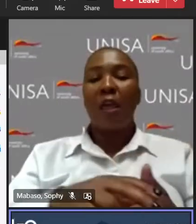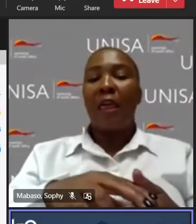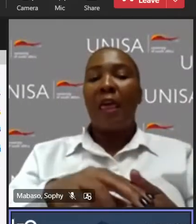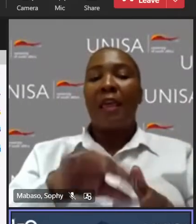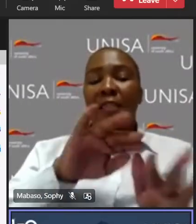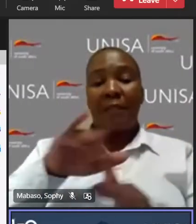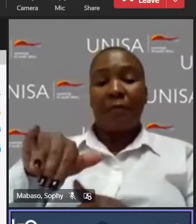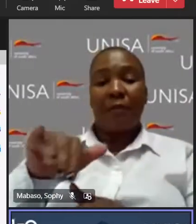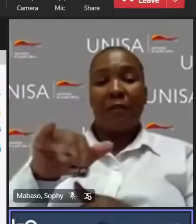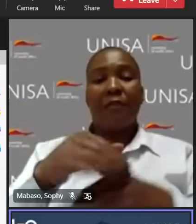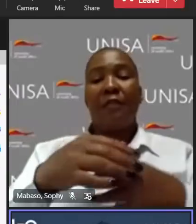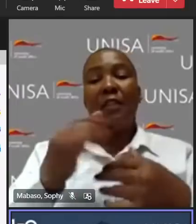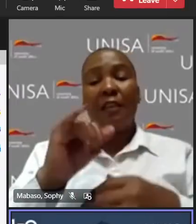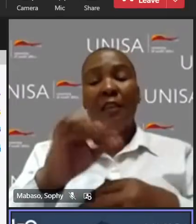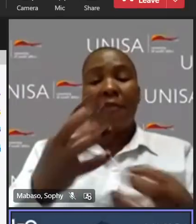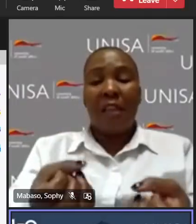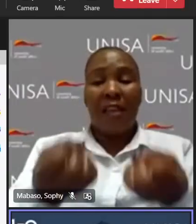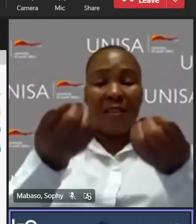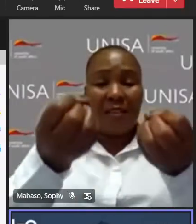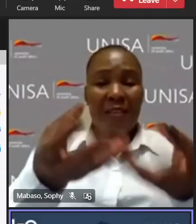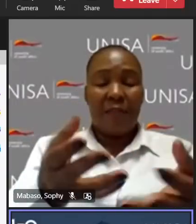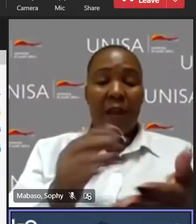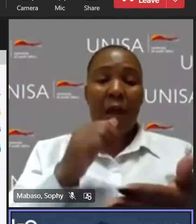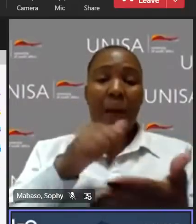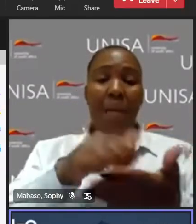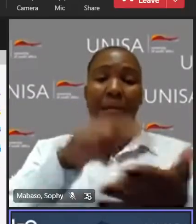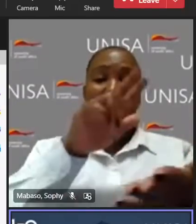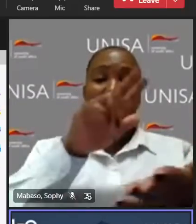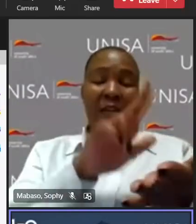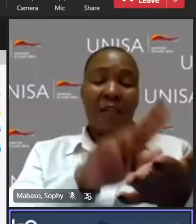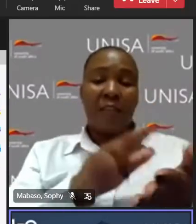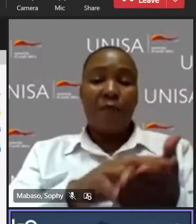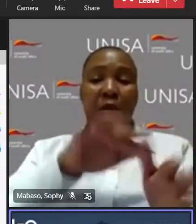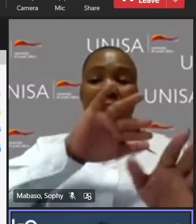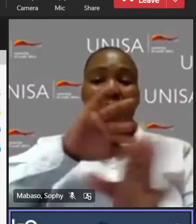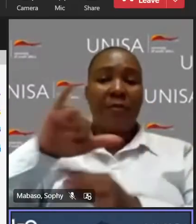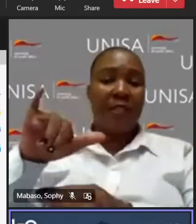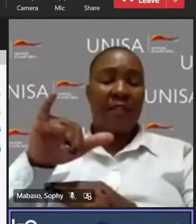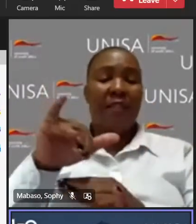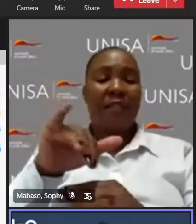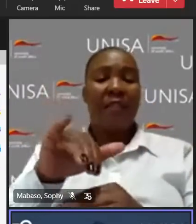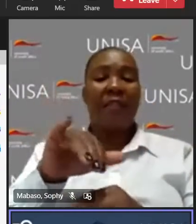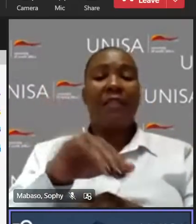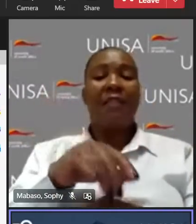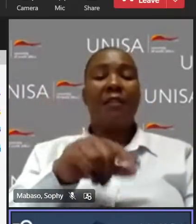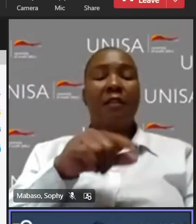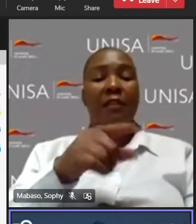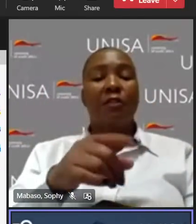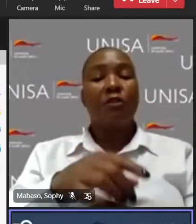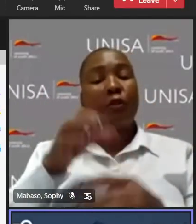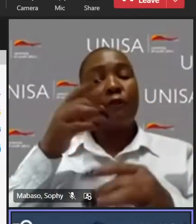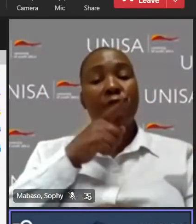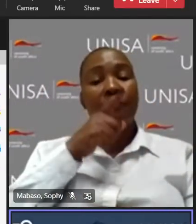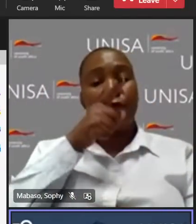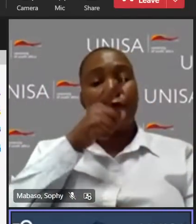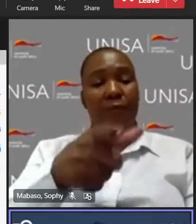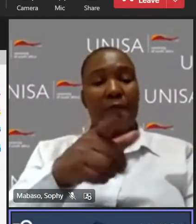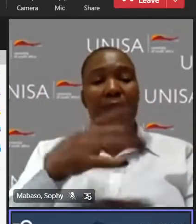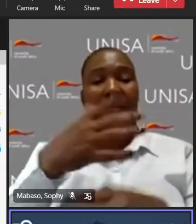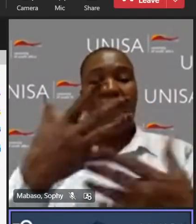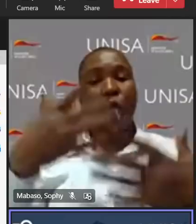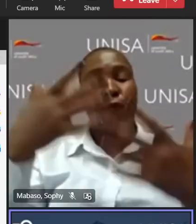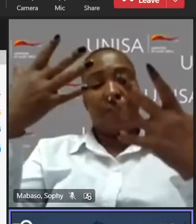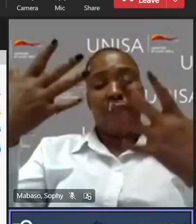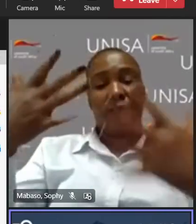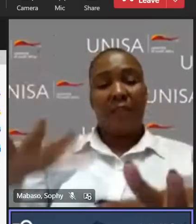If you have already submitted your application for exemption, it will tell you you have already submitted an exemption